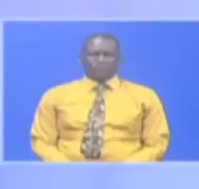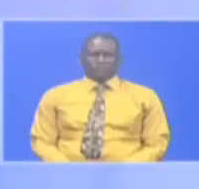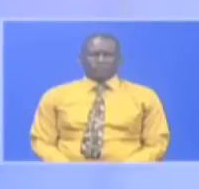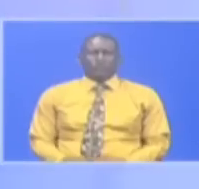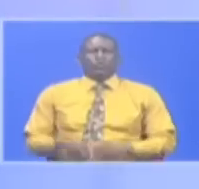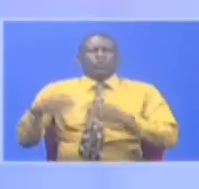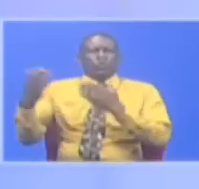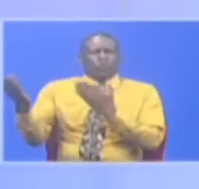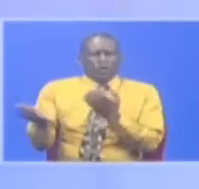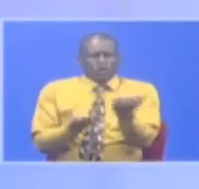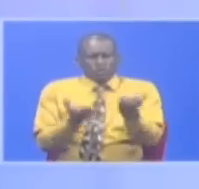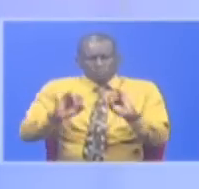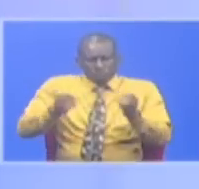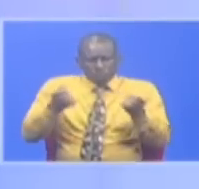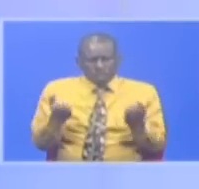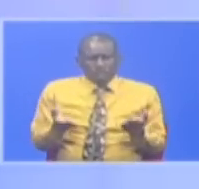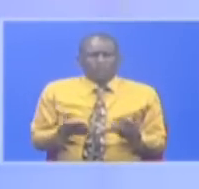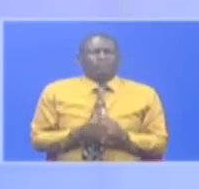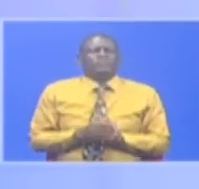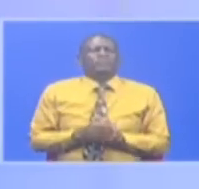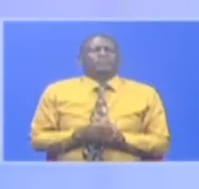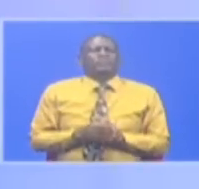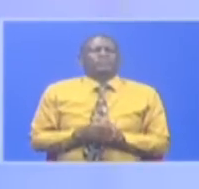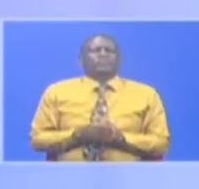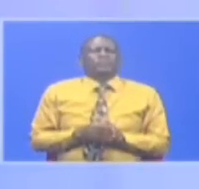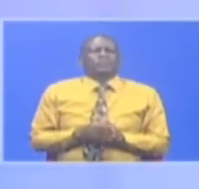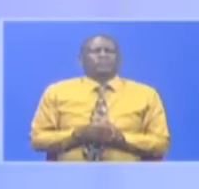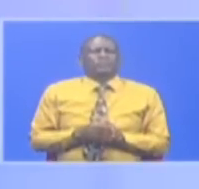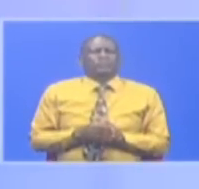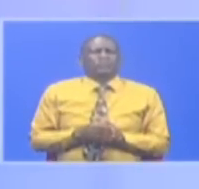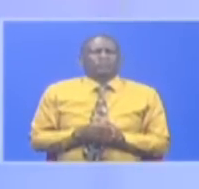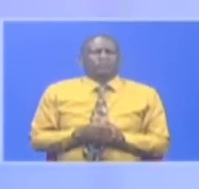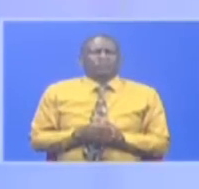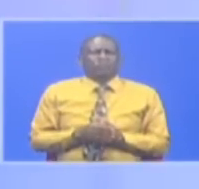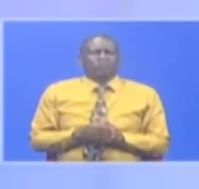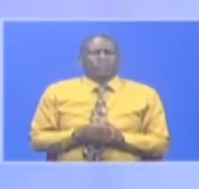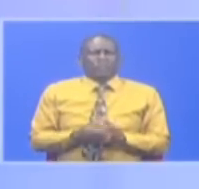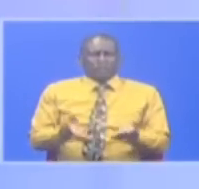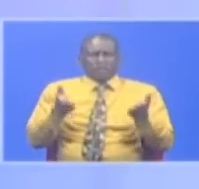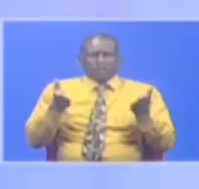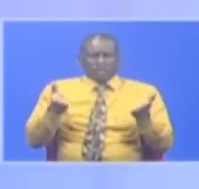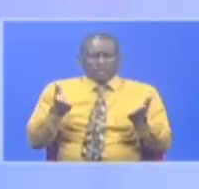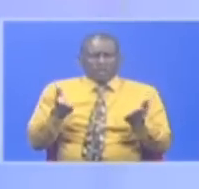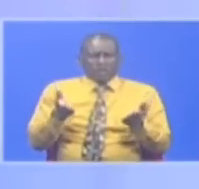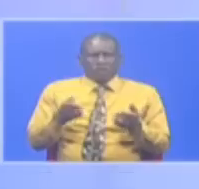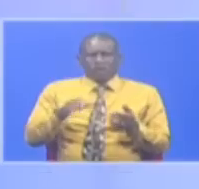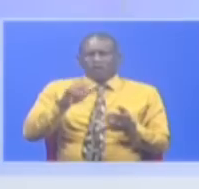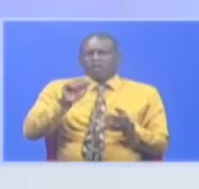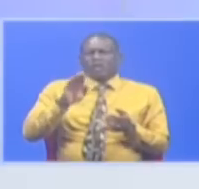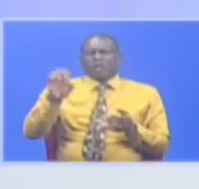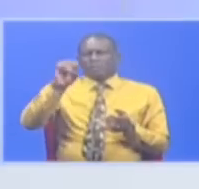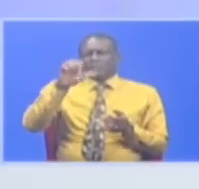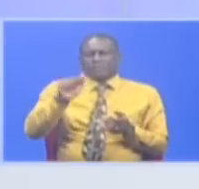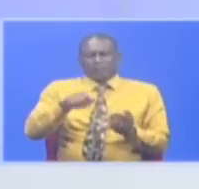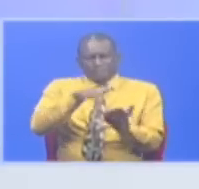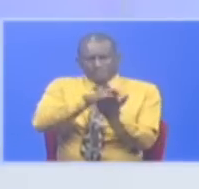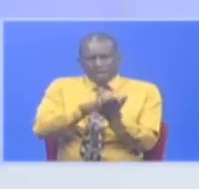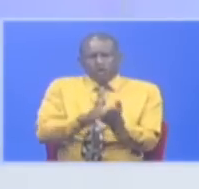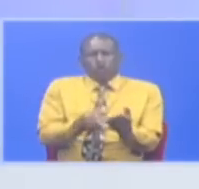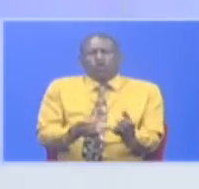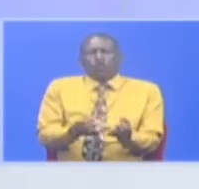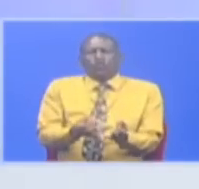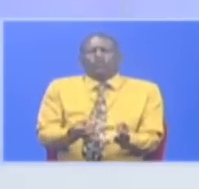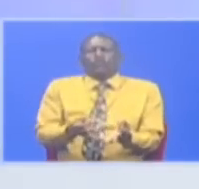Welcome to the Business News, standing in for Julians, who is on assignment in Machakos. Now, Absa Bank Kenya PLC has officially launched